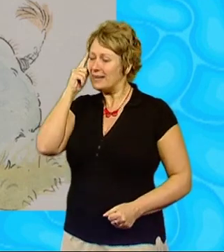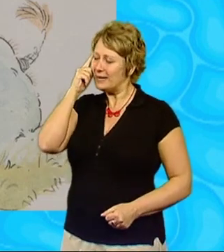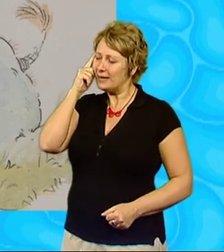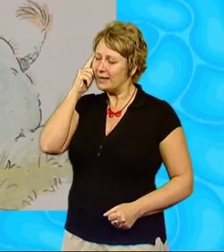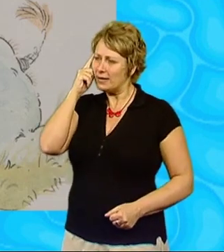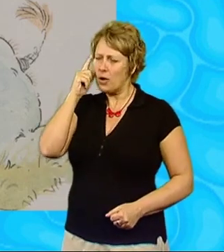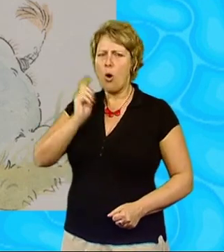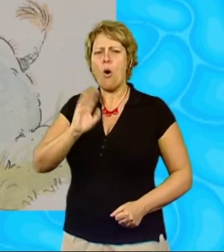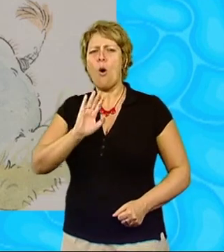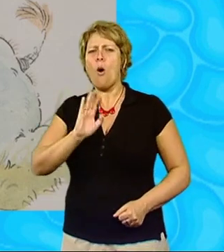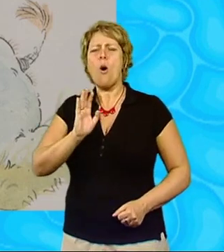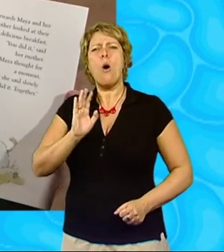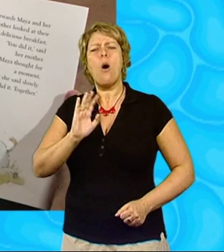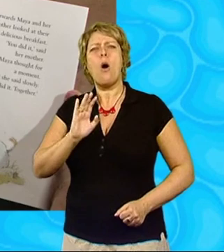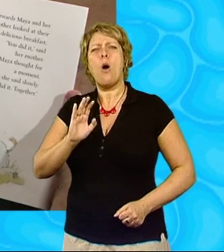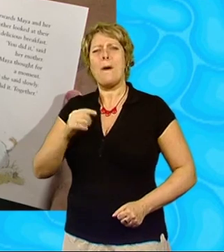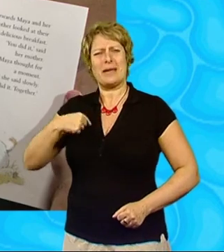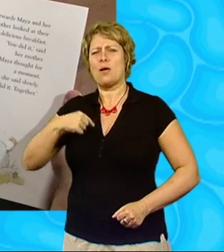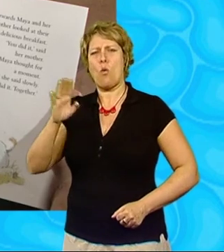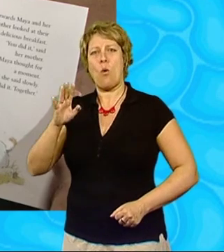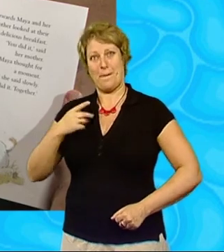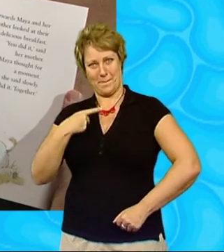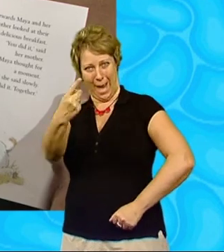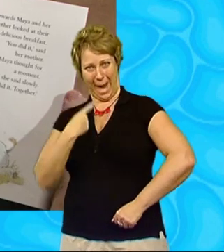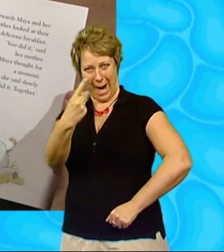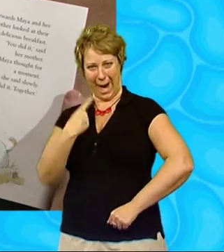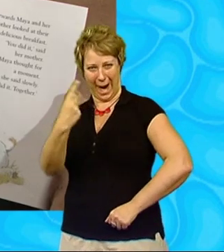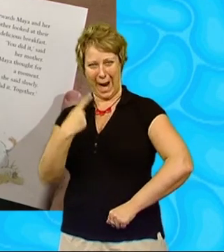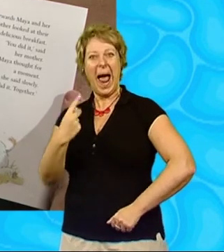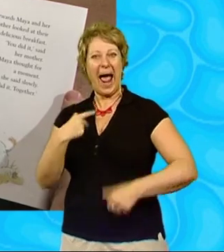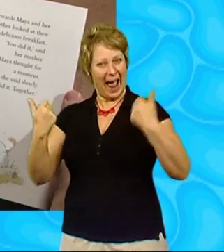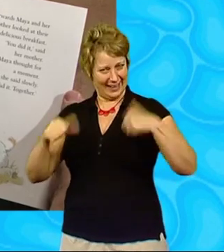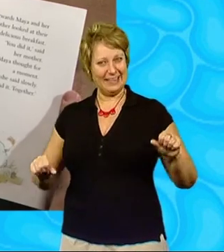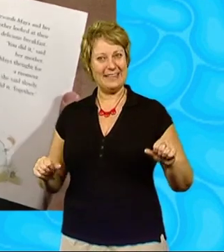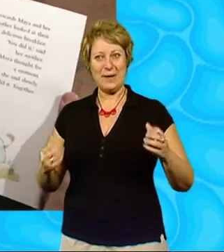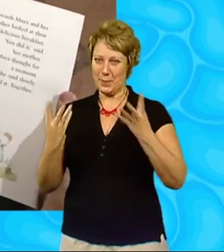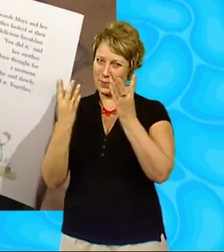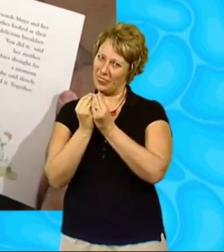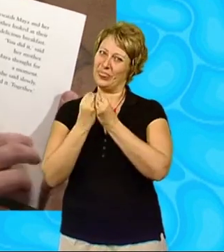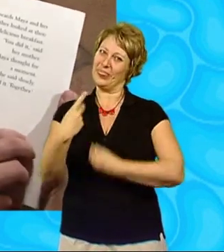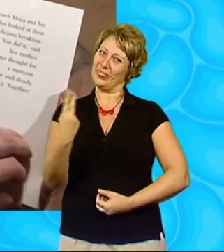No, she said. We did it together.